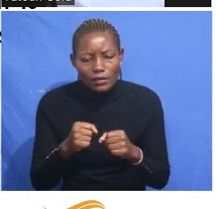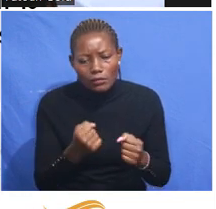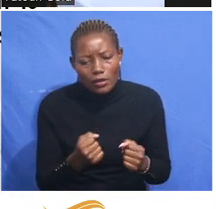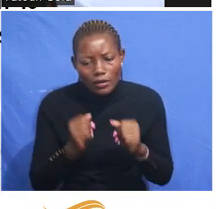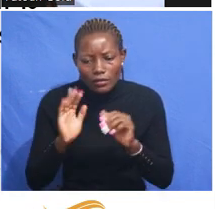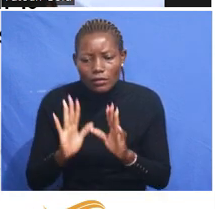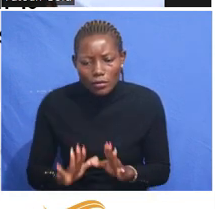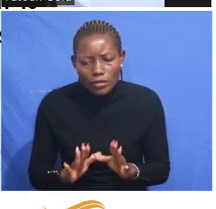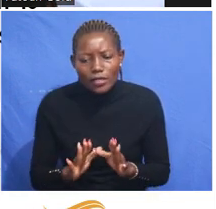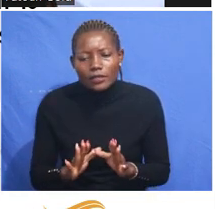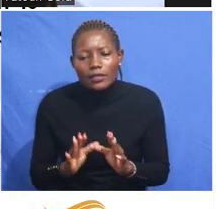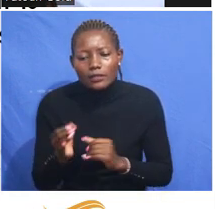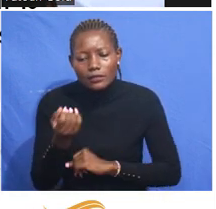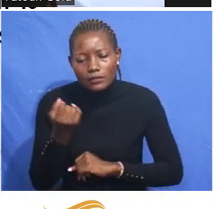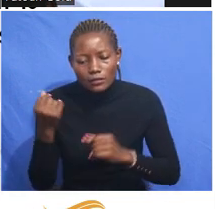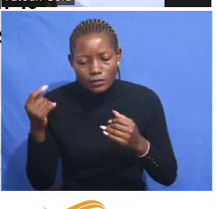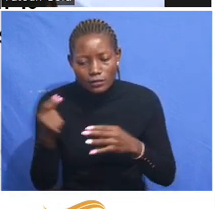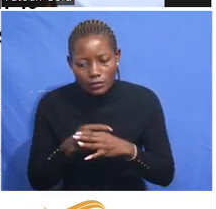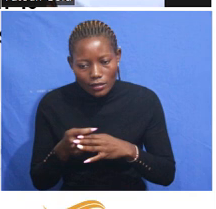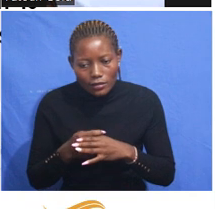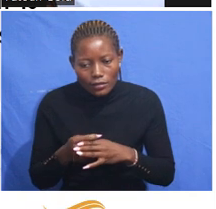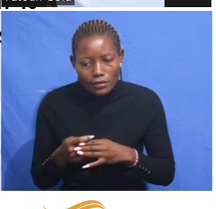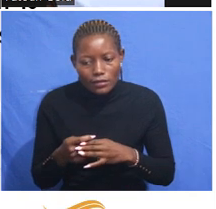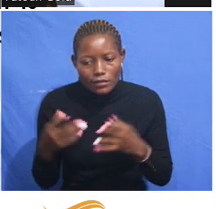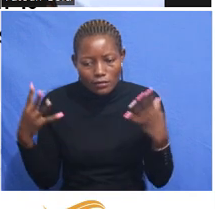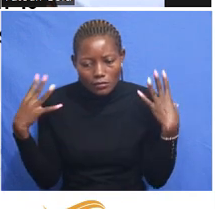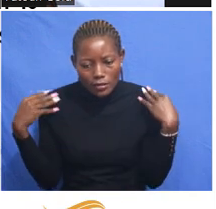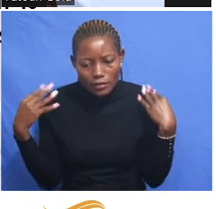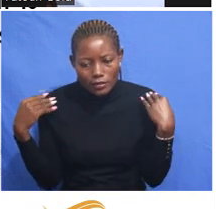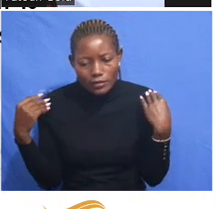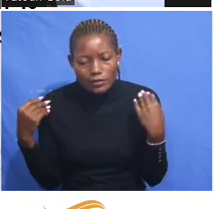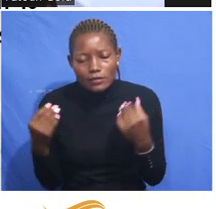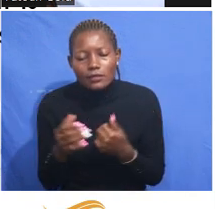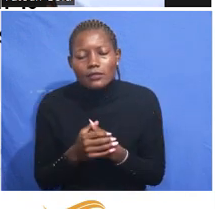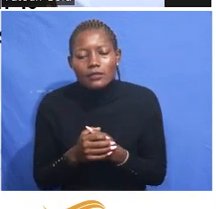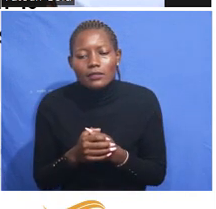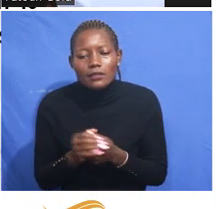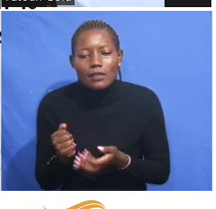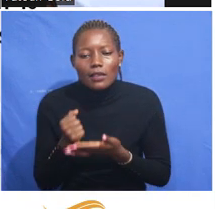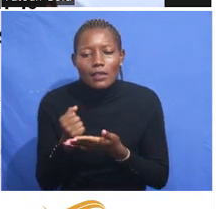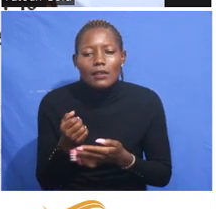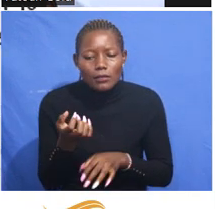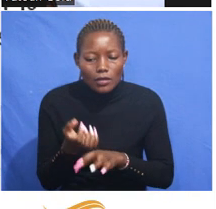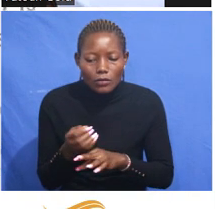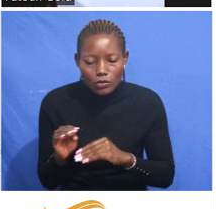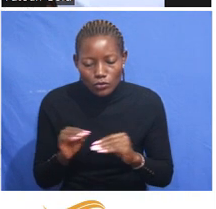regular exercise is maintained so that the bone adapts by building more bone and becoming